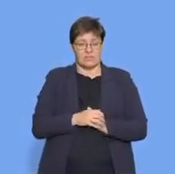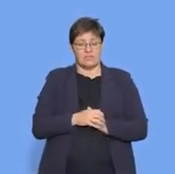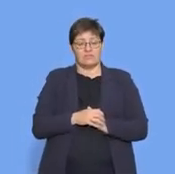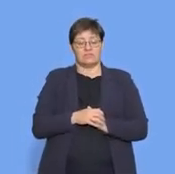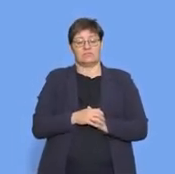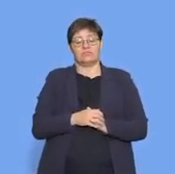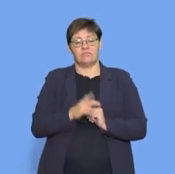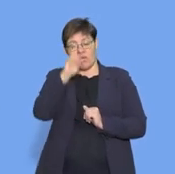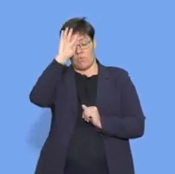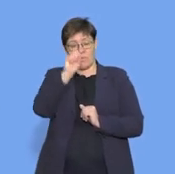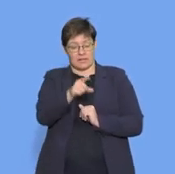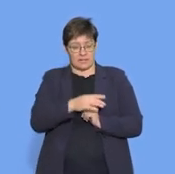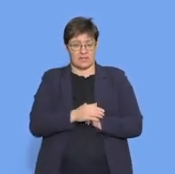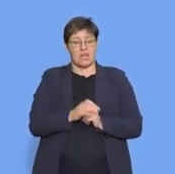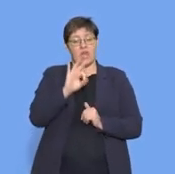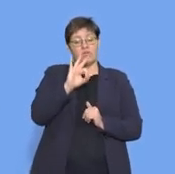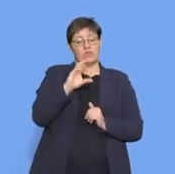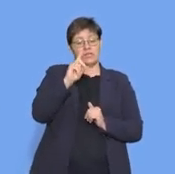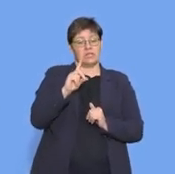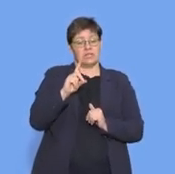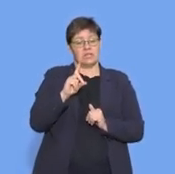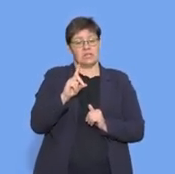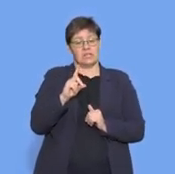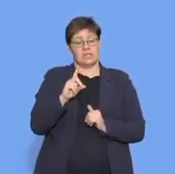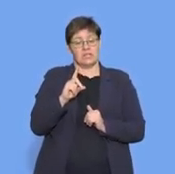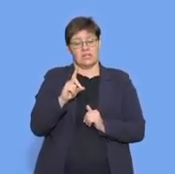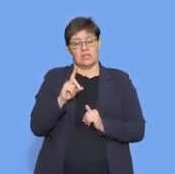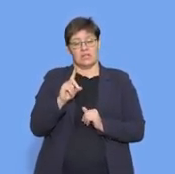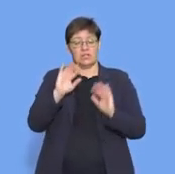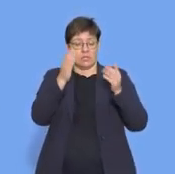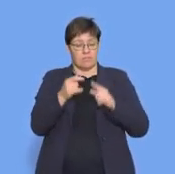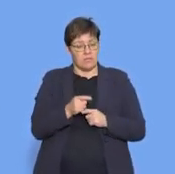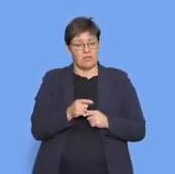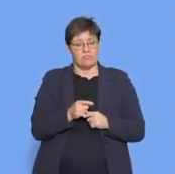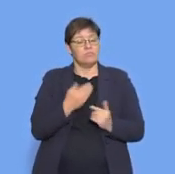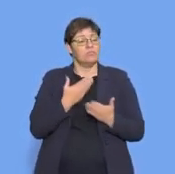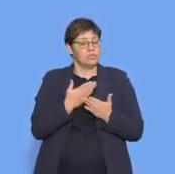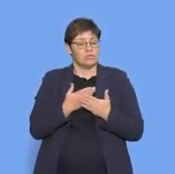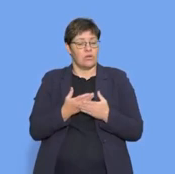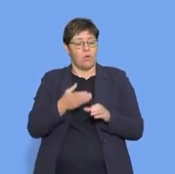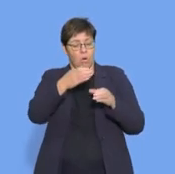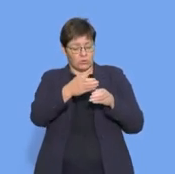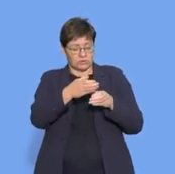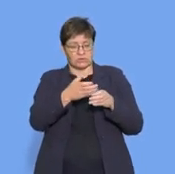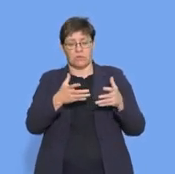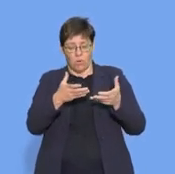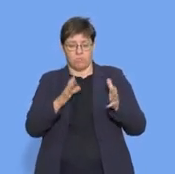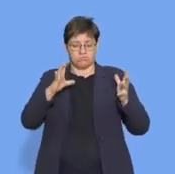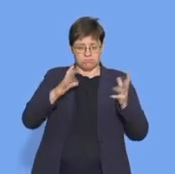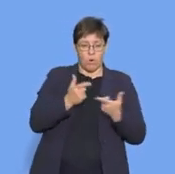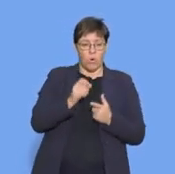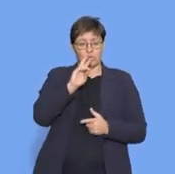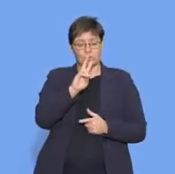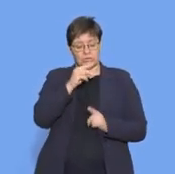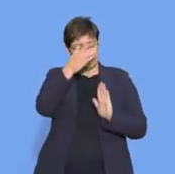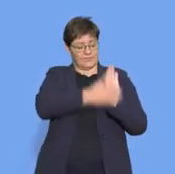So just a bit of a reminder, this is a 3D shape that we could potentially hold versus a 2D shape which